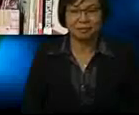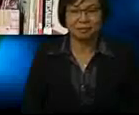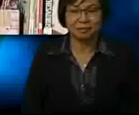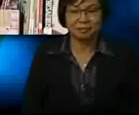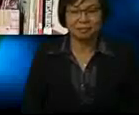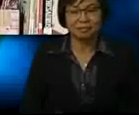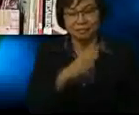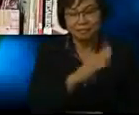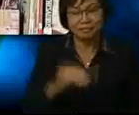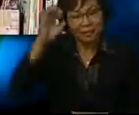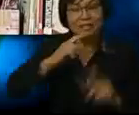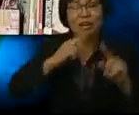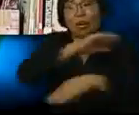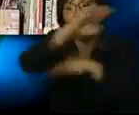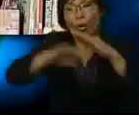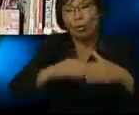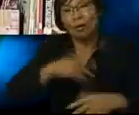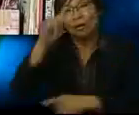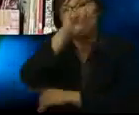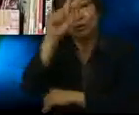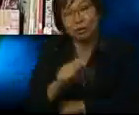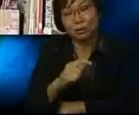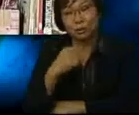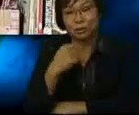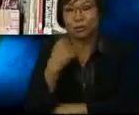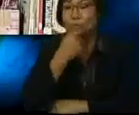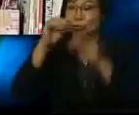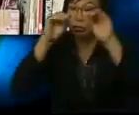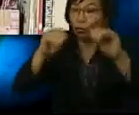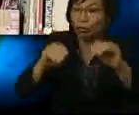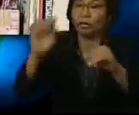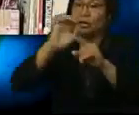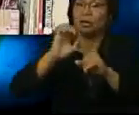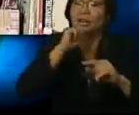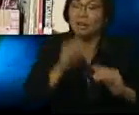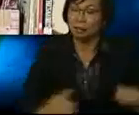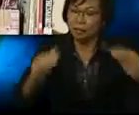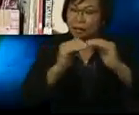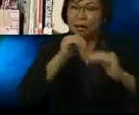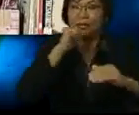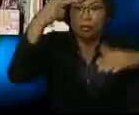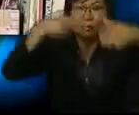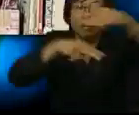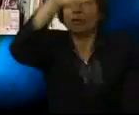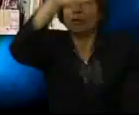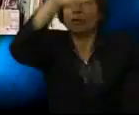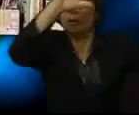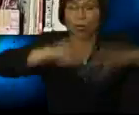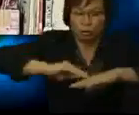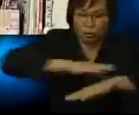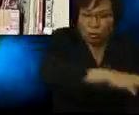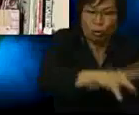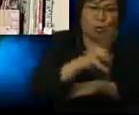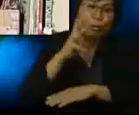And he answered all my questions. Who would have thought that imbalance and unpredictable weather can be caused by water